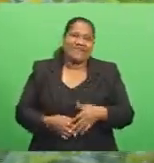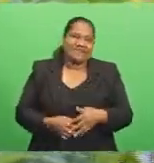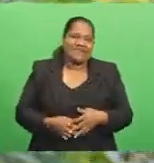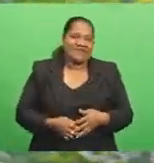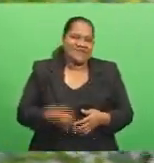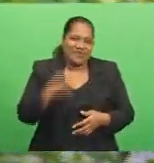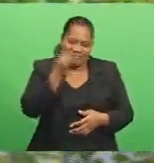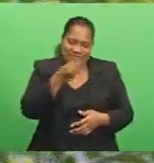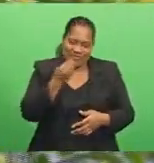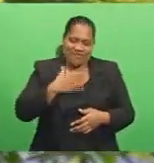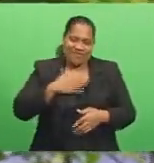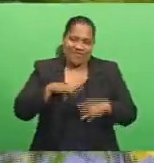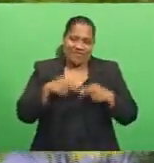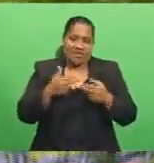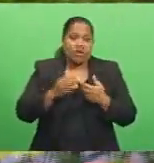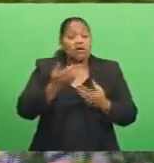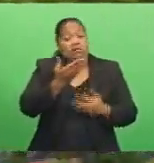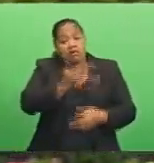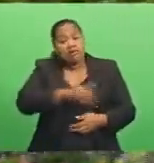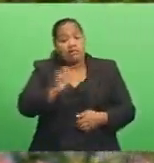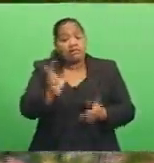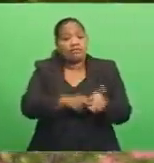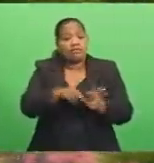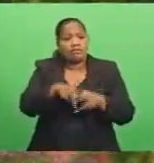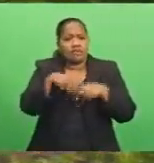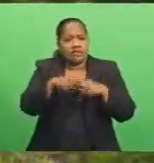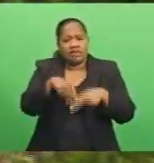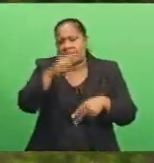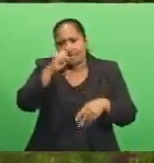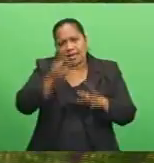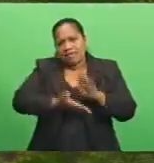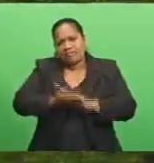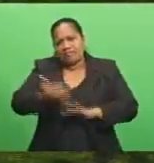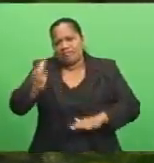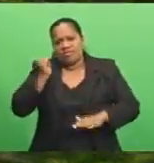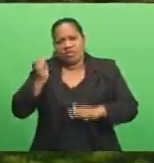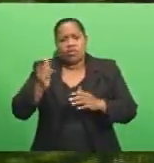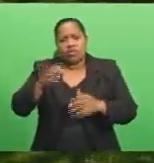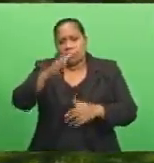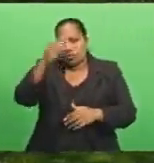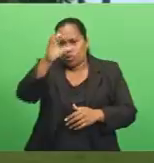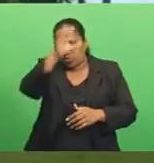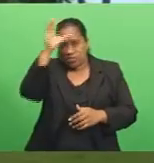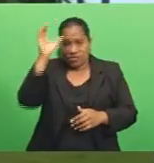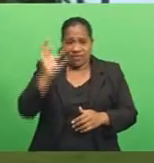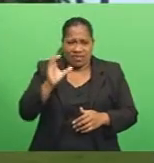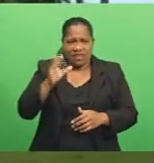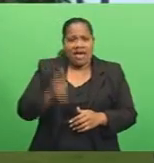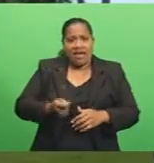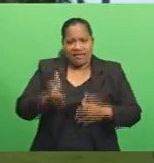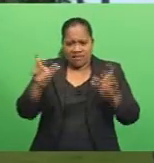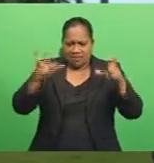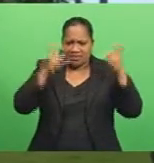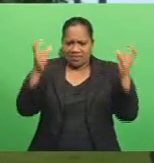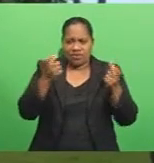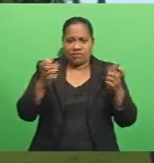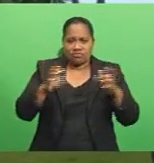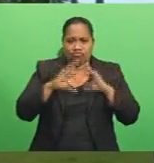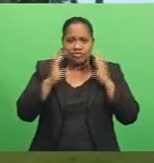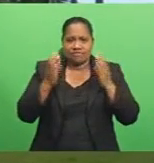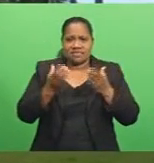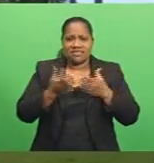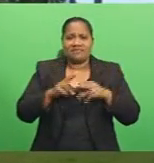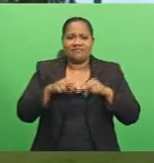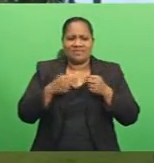Samoa Nadrunga, he was unable to return to the Cook Islands last year after celebrating Christmas with family due to